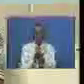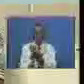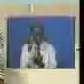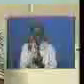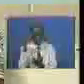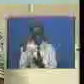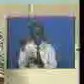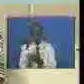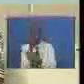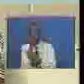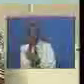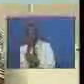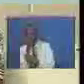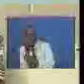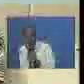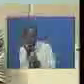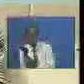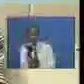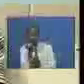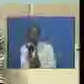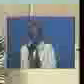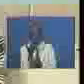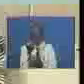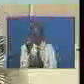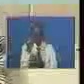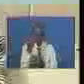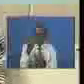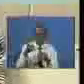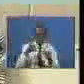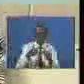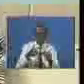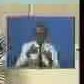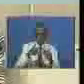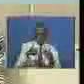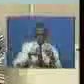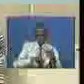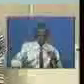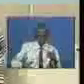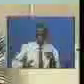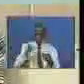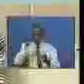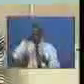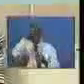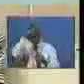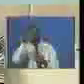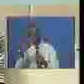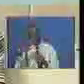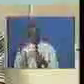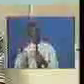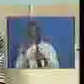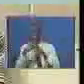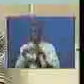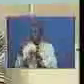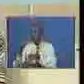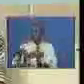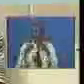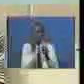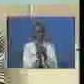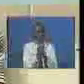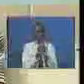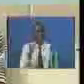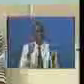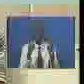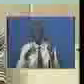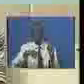beg while tons of young people have graduated and are looking for work but nobody is willing to welcome to their offices so we concern